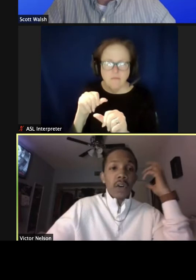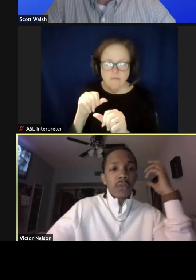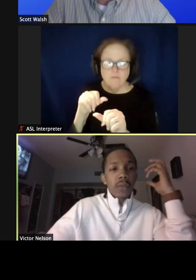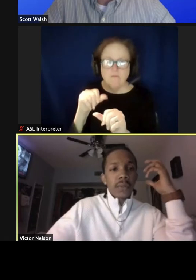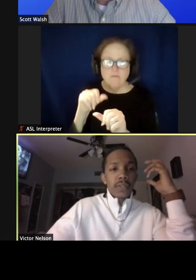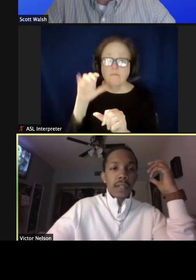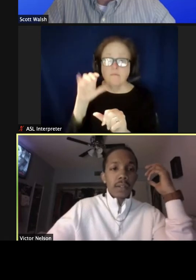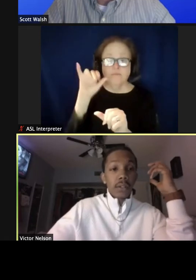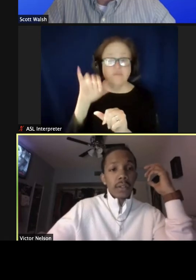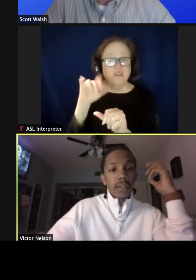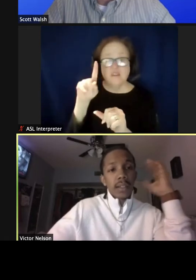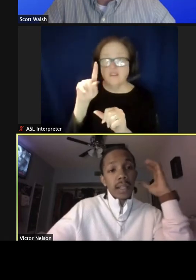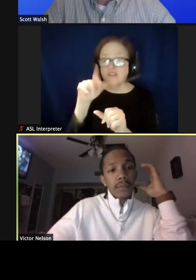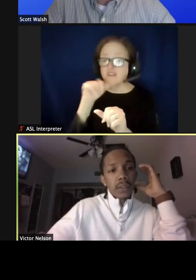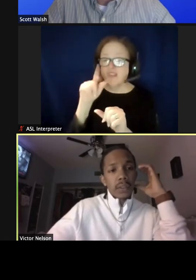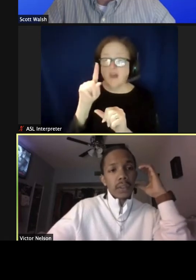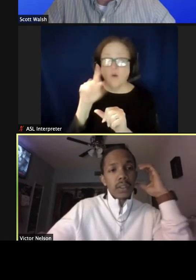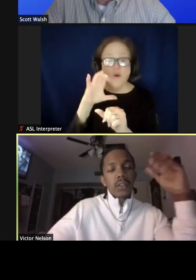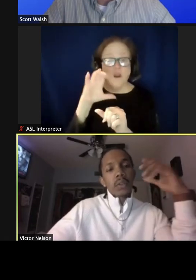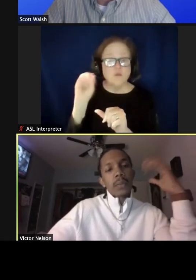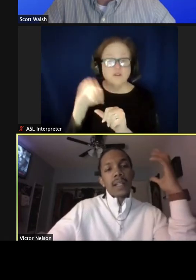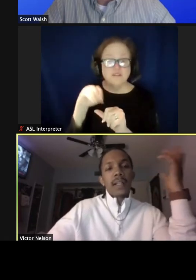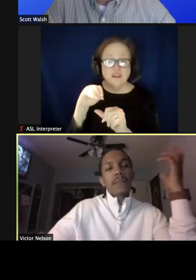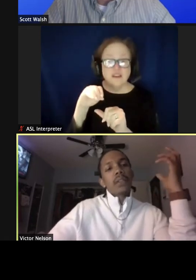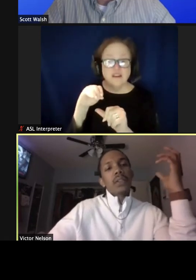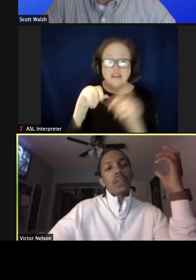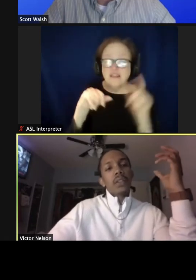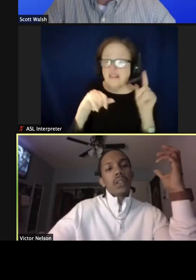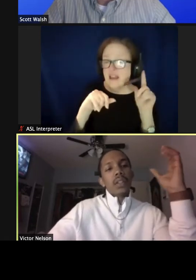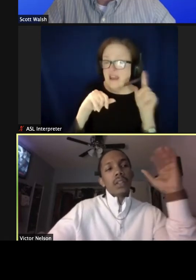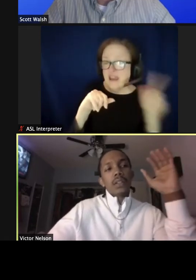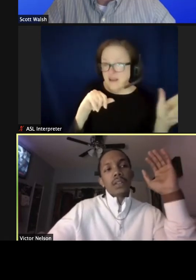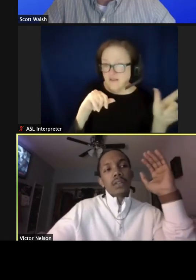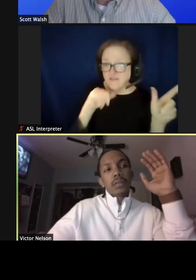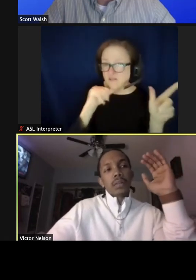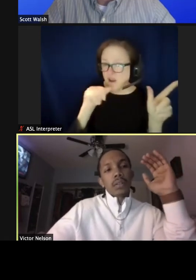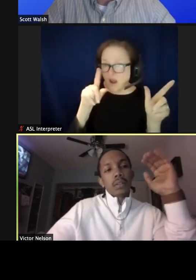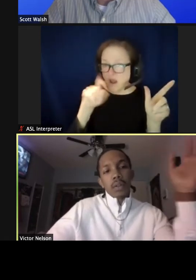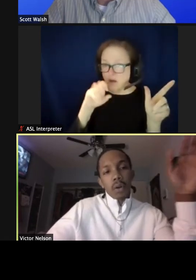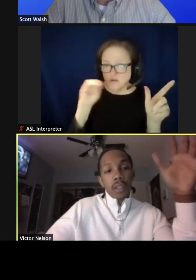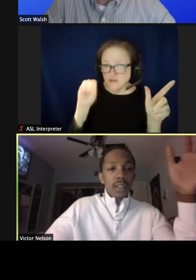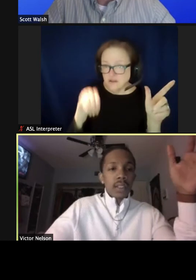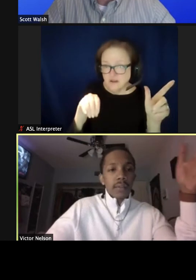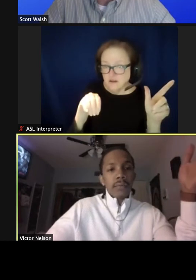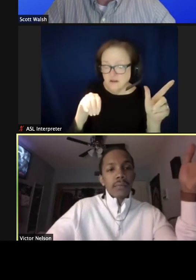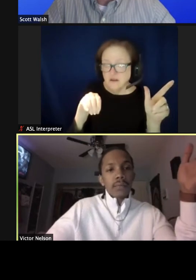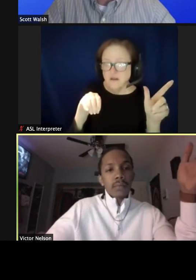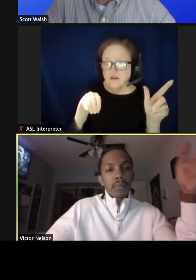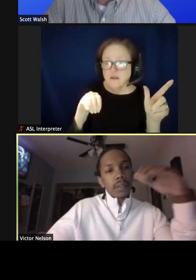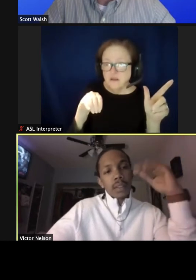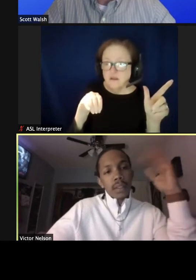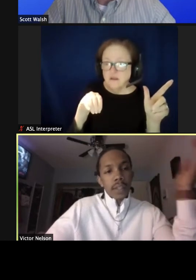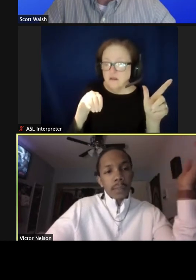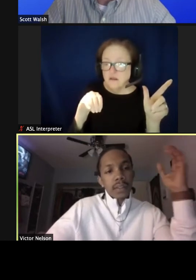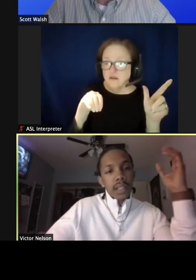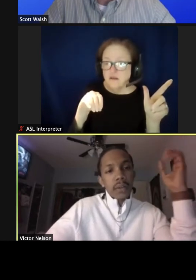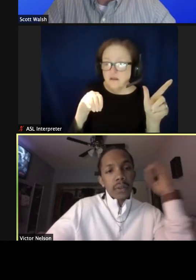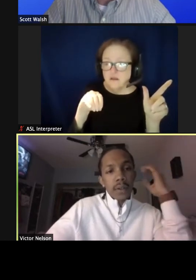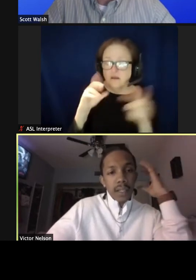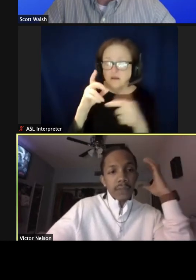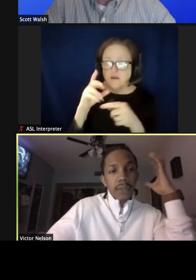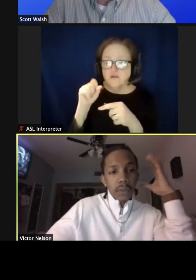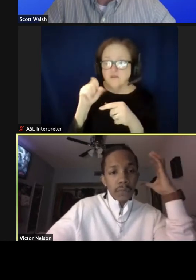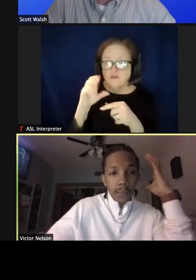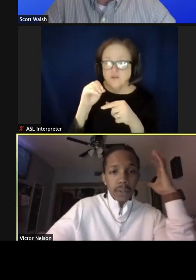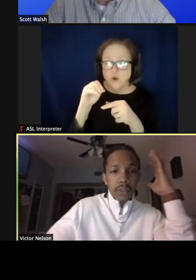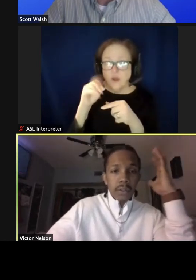it's not 100% there in the left ear. So my left ear is, it's deaf. But if something's loud